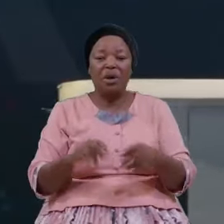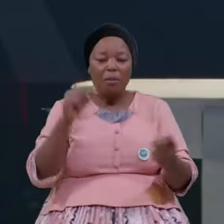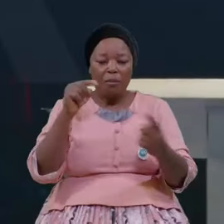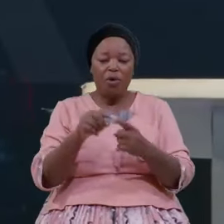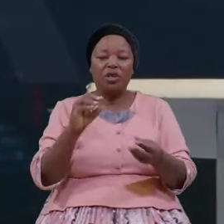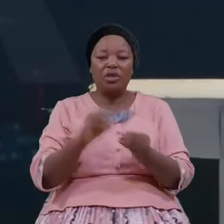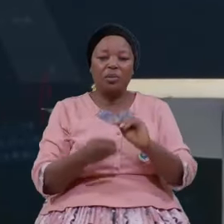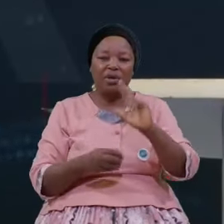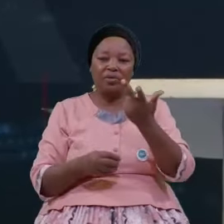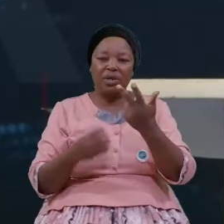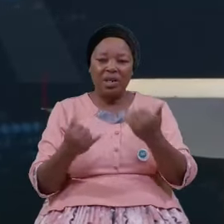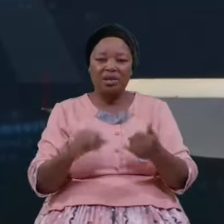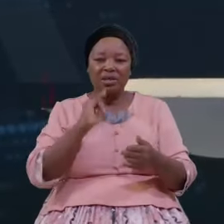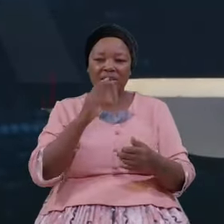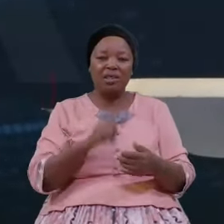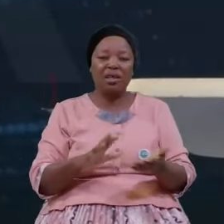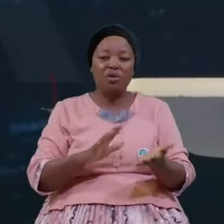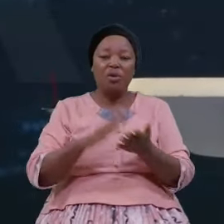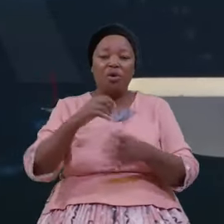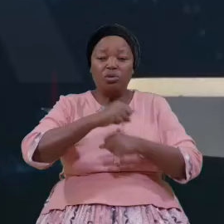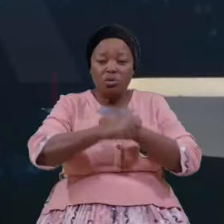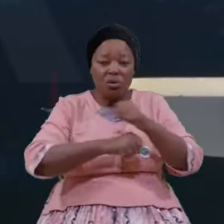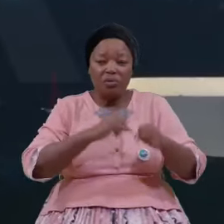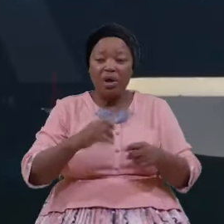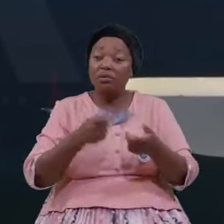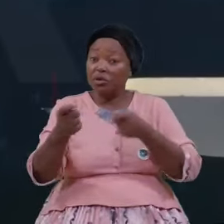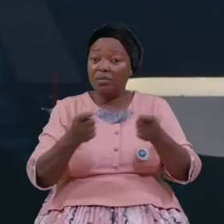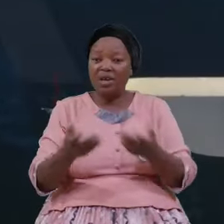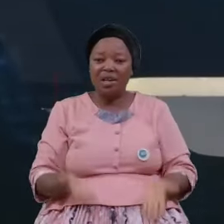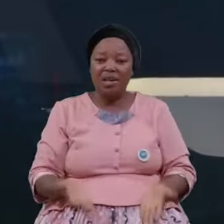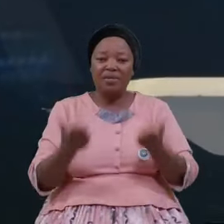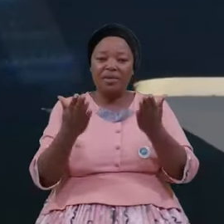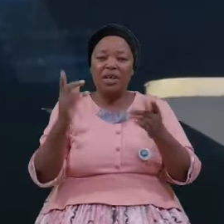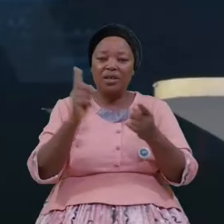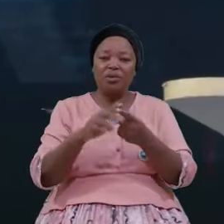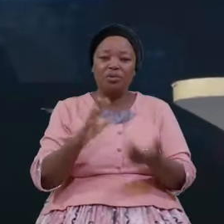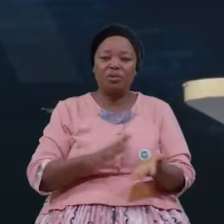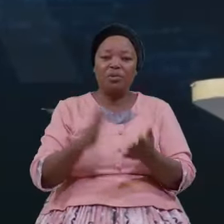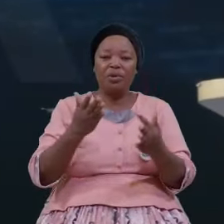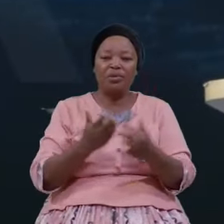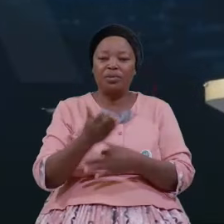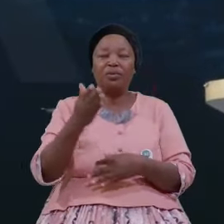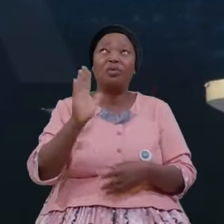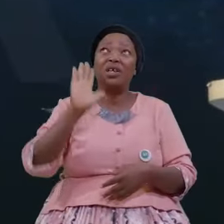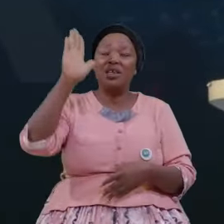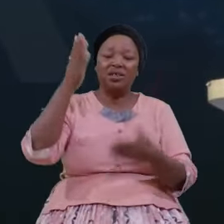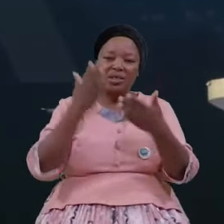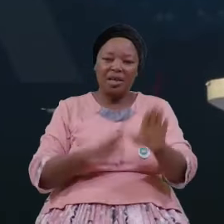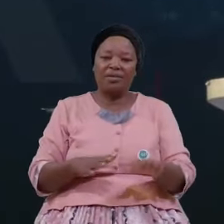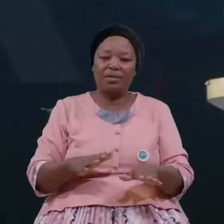the glorious sovereign lifted to glory through his